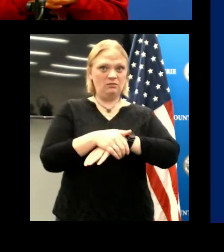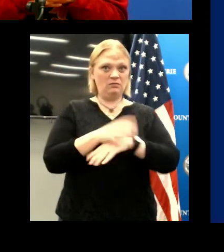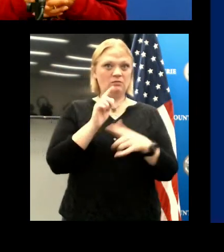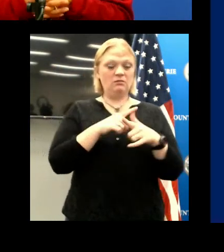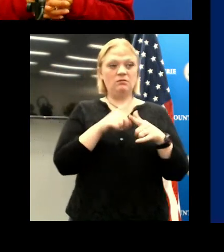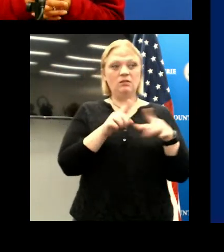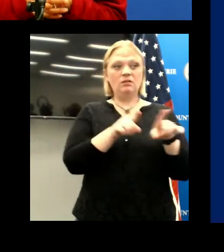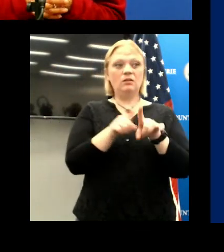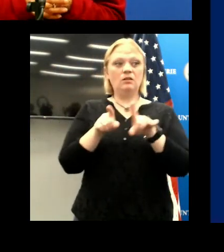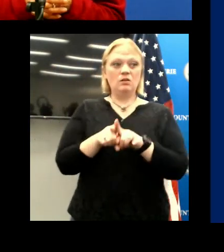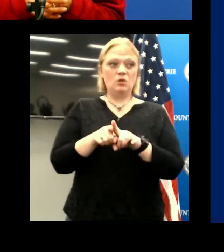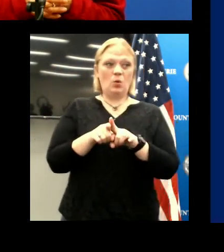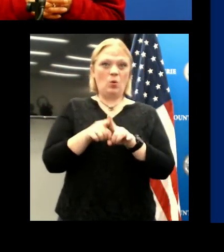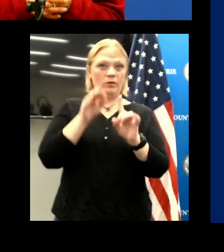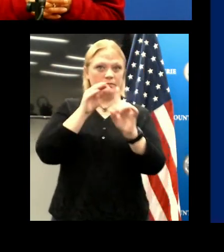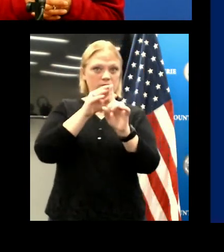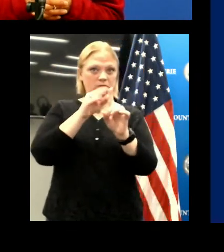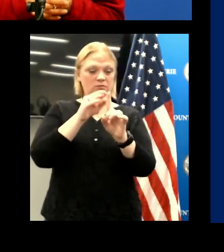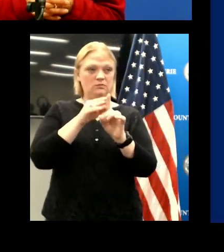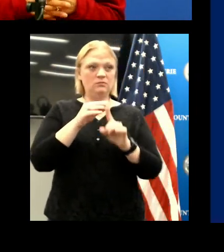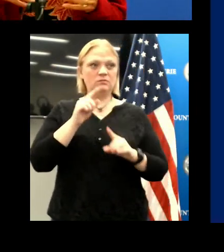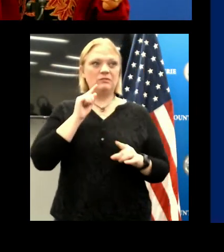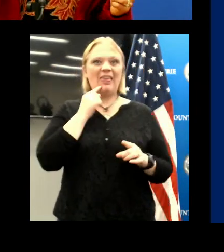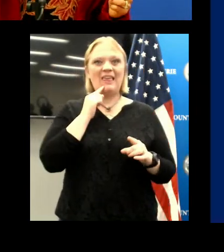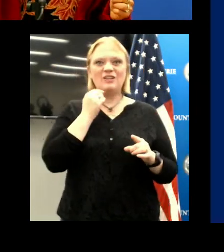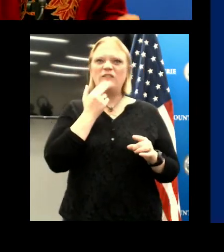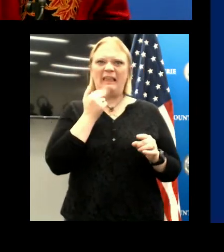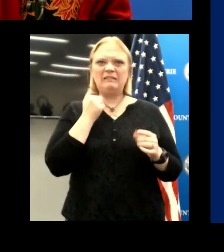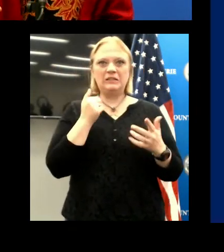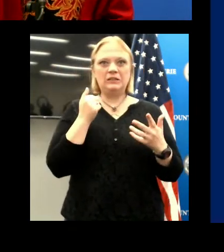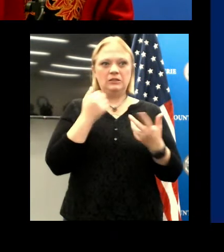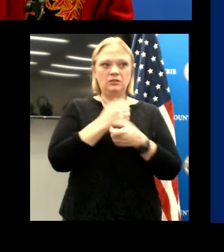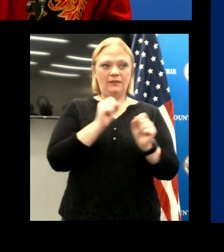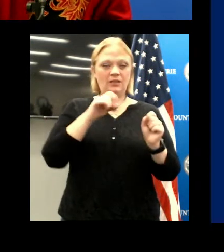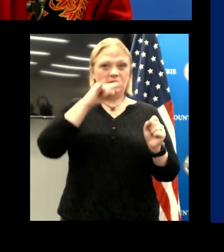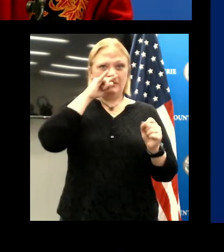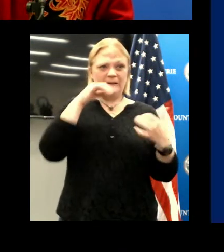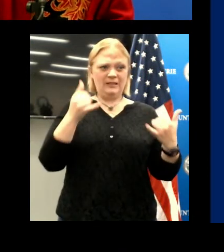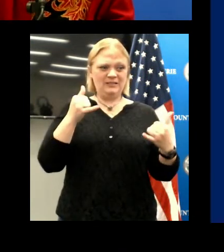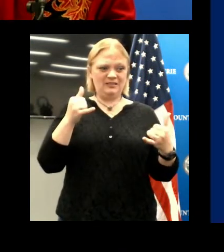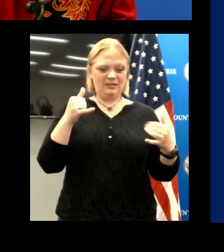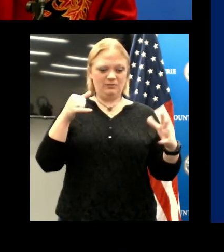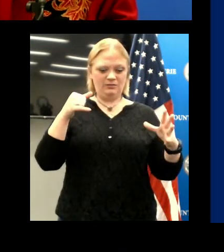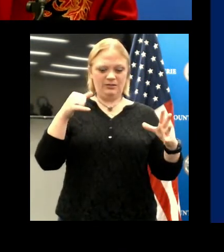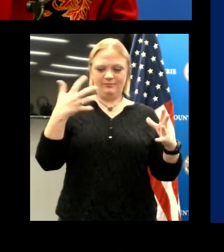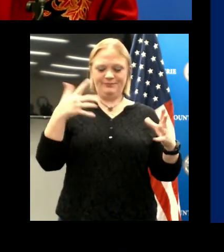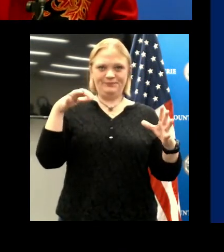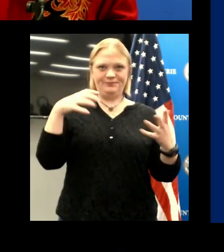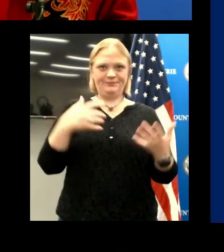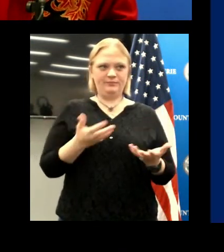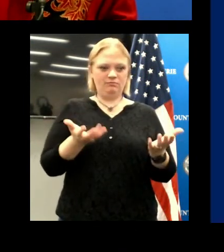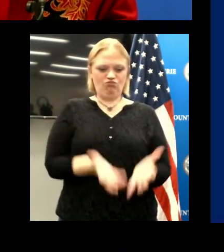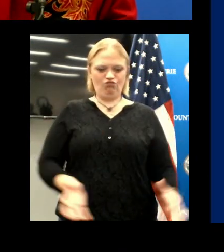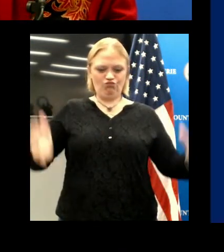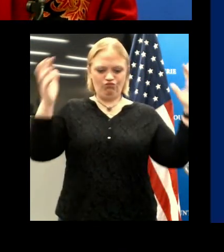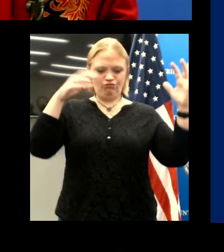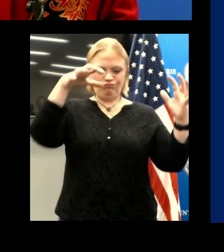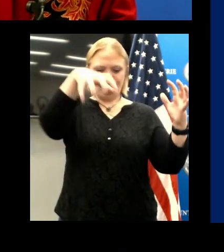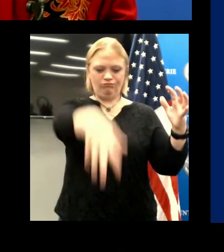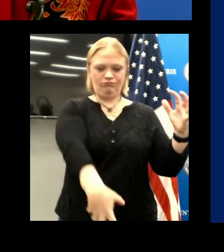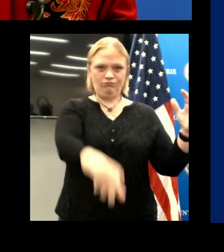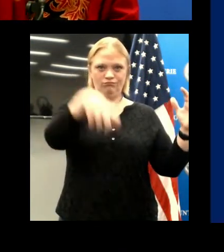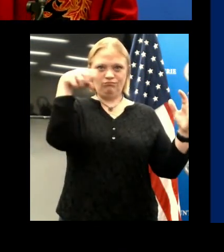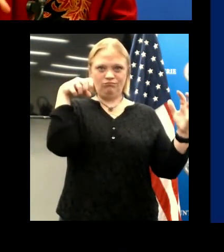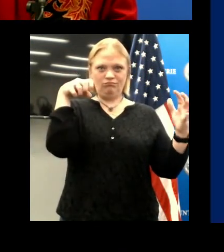also, reminding about candy safety and kids now putting their hand into a bowl